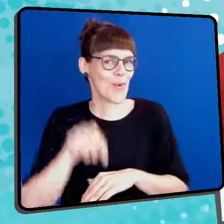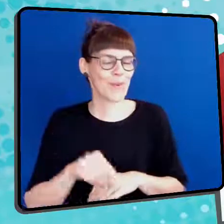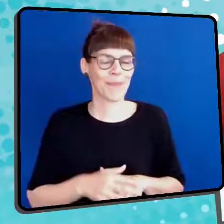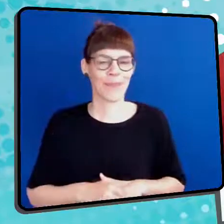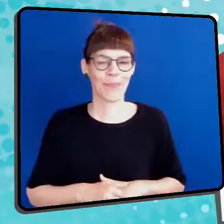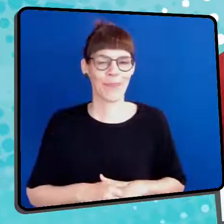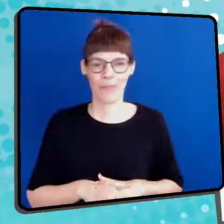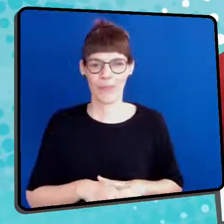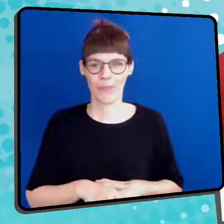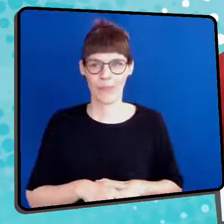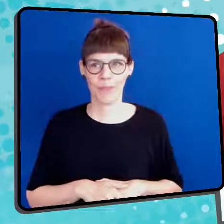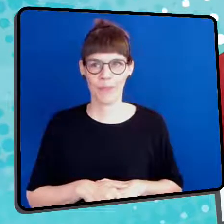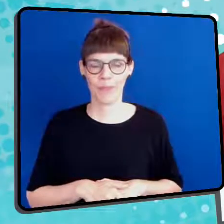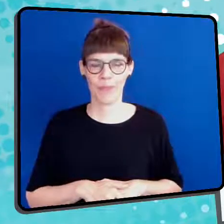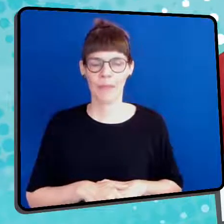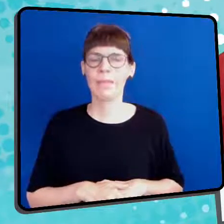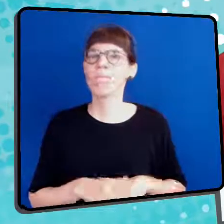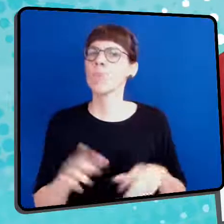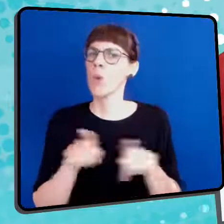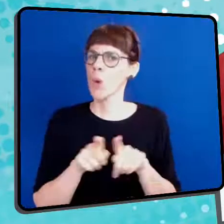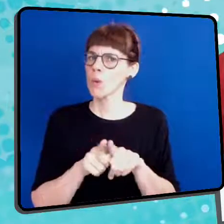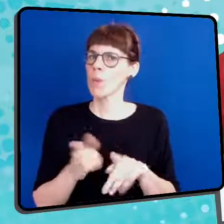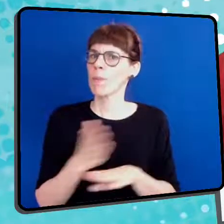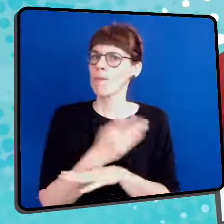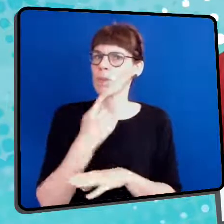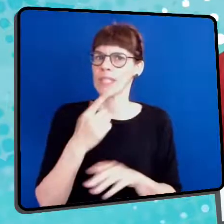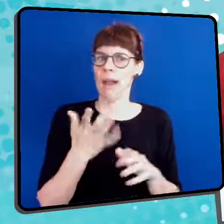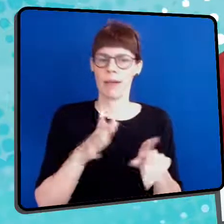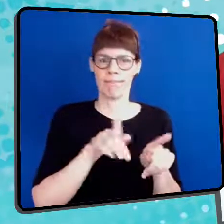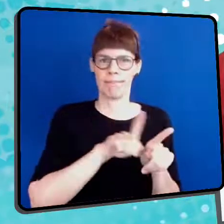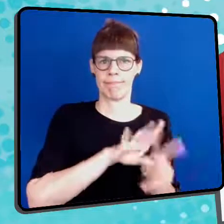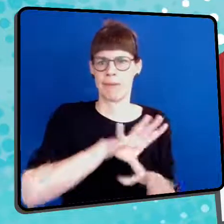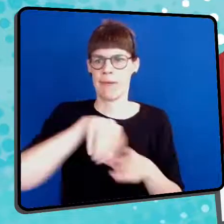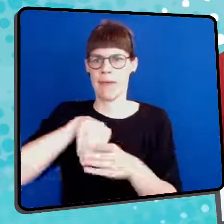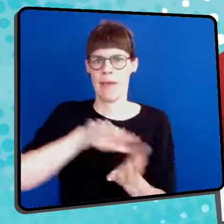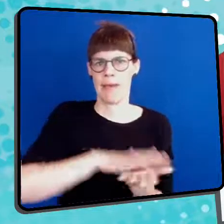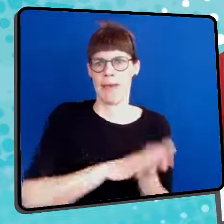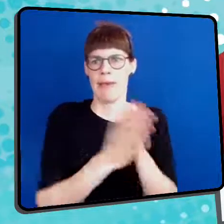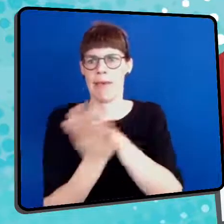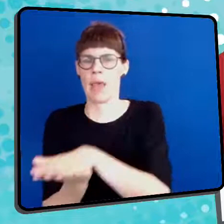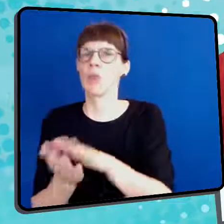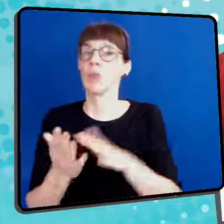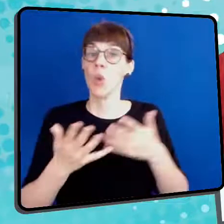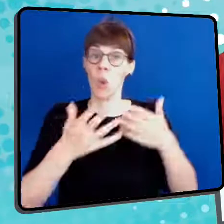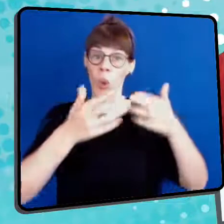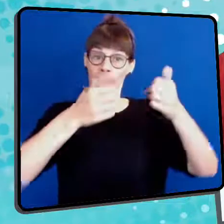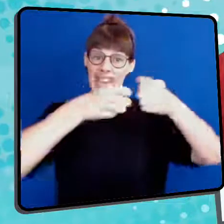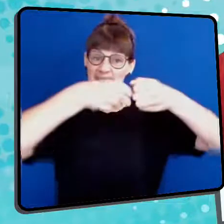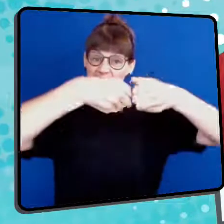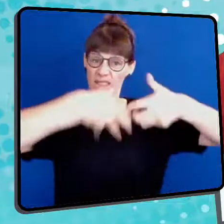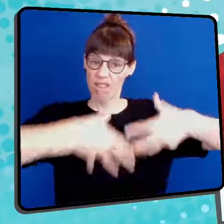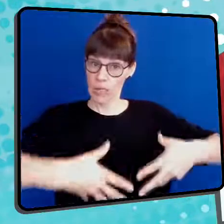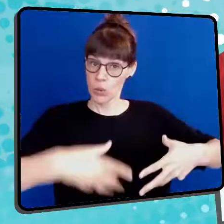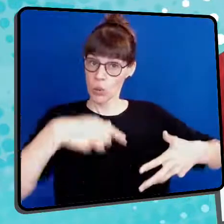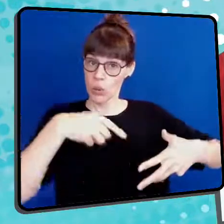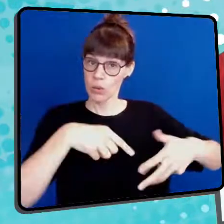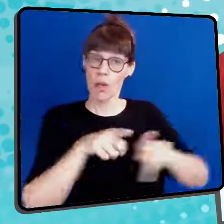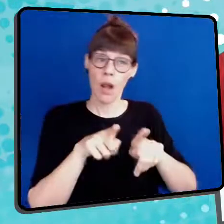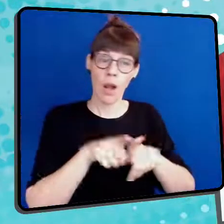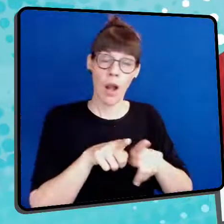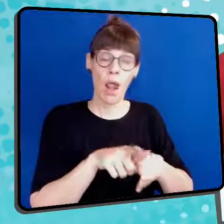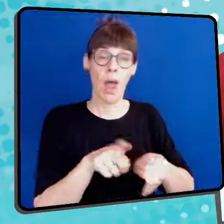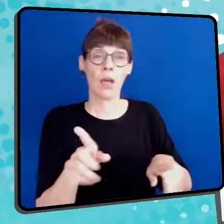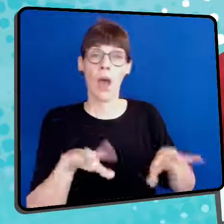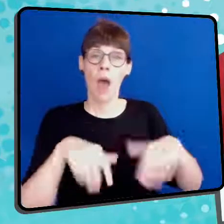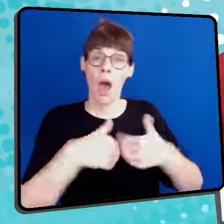of migration piece. Does that mean you have to do quite a lot with the infrastructure side of, so like compute and storage